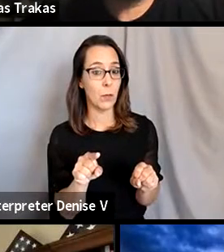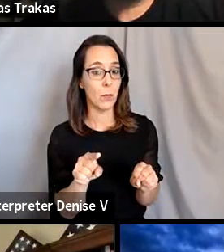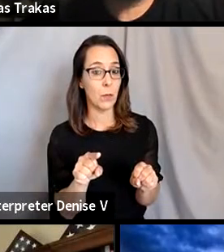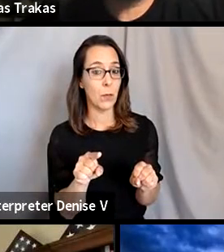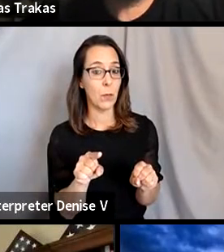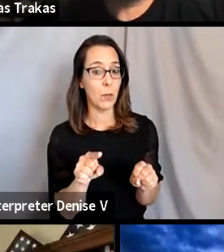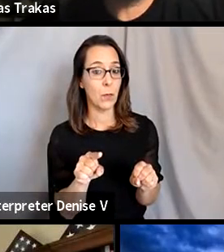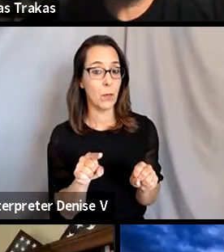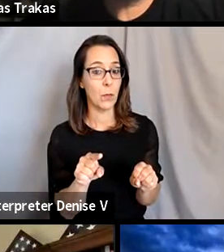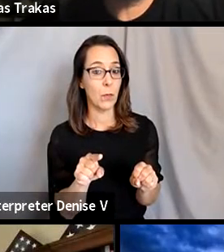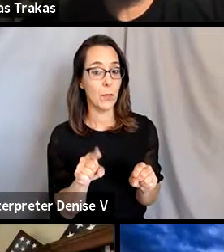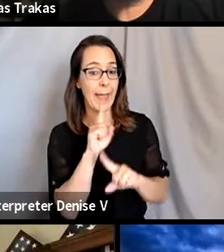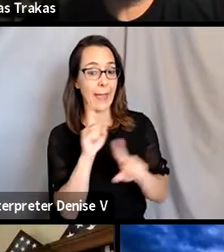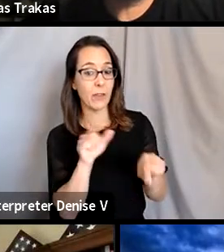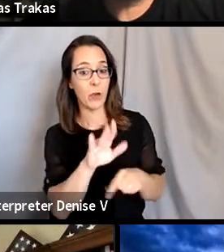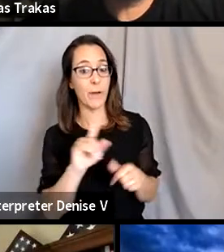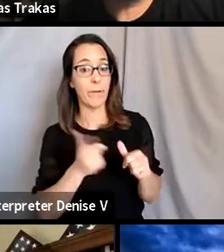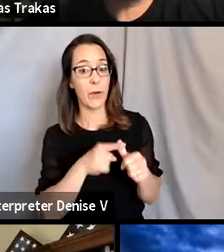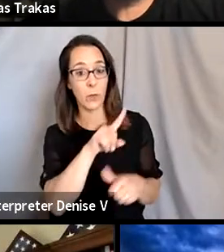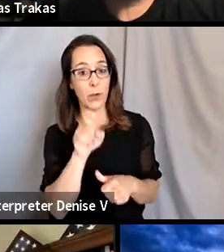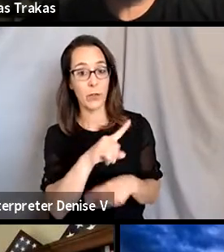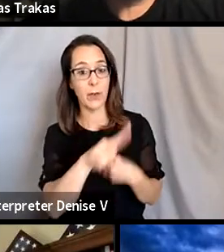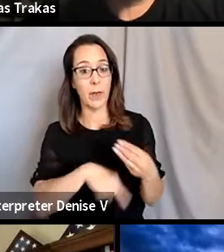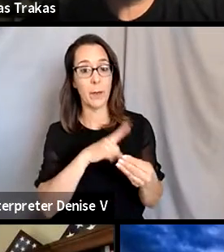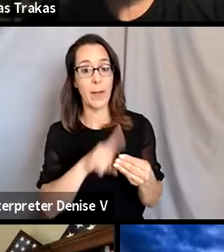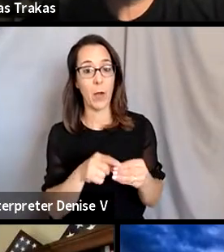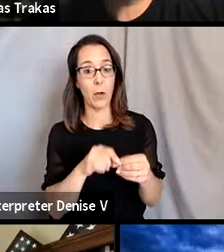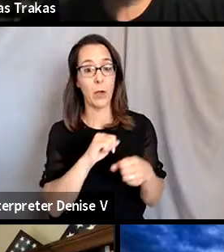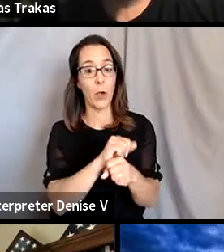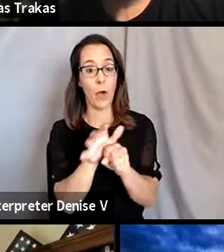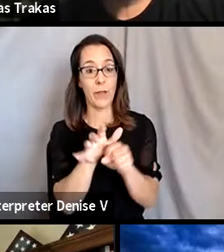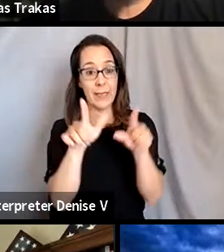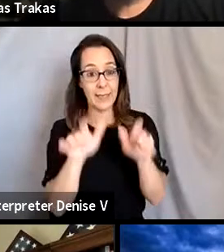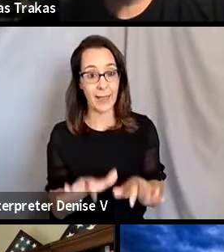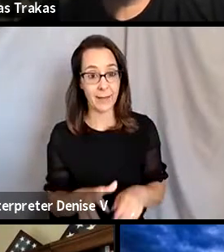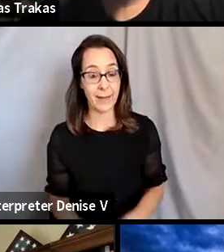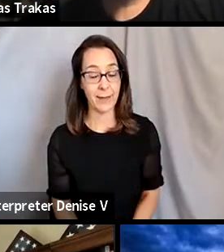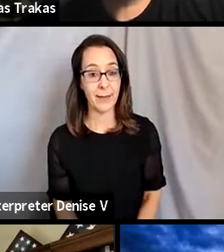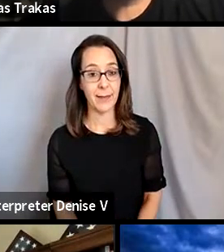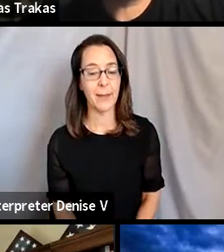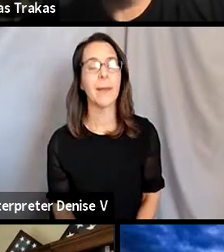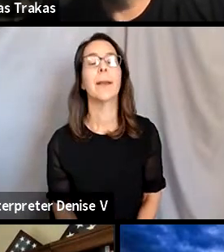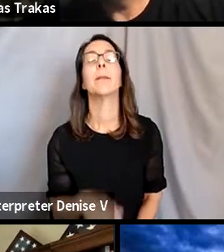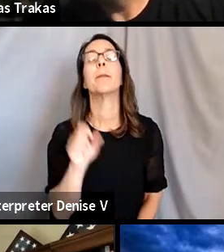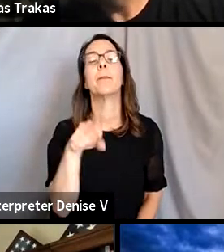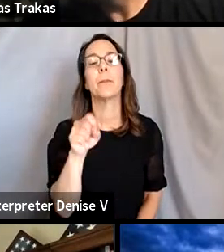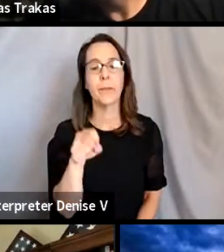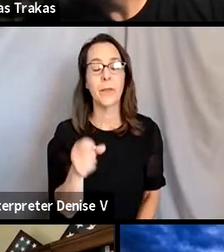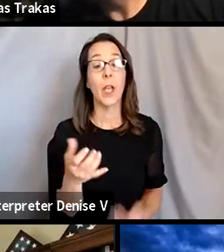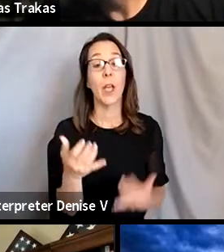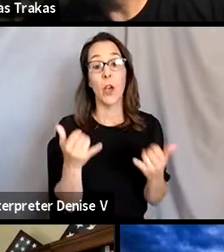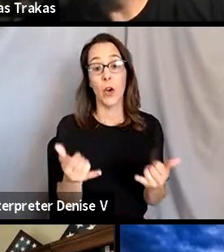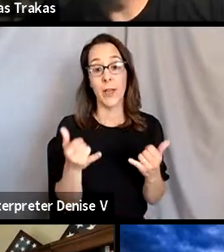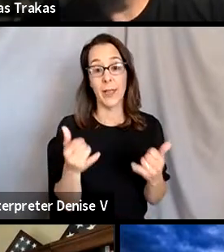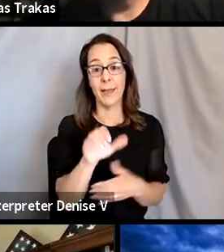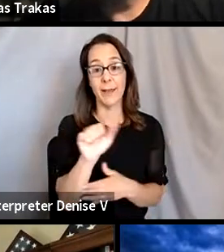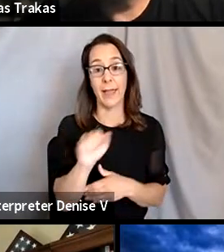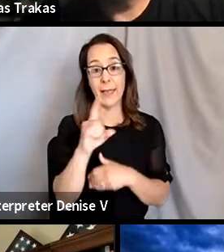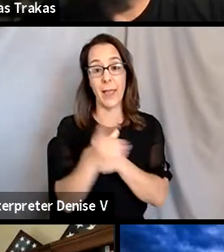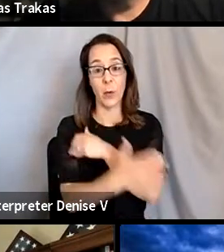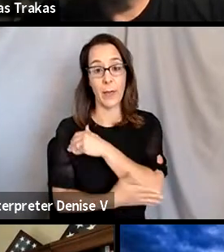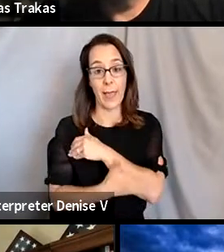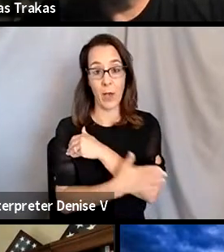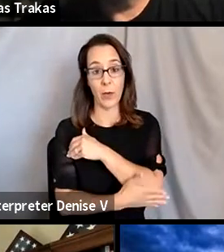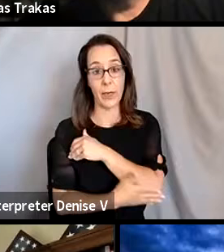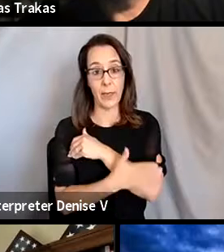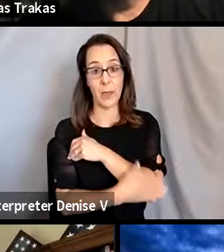first question about the asymptomatic testing piece? Yes, absolutely. Currently, San Diego County is